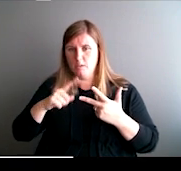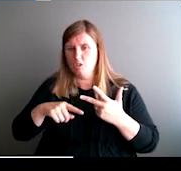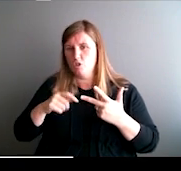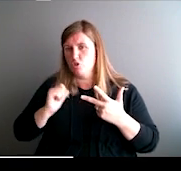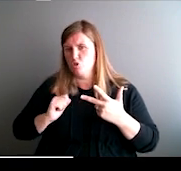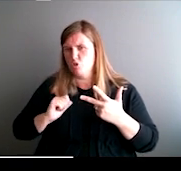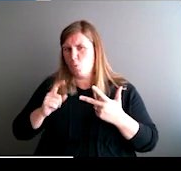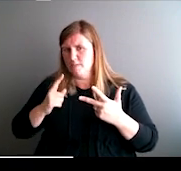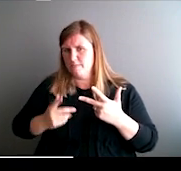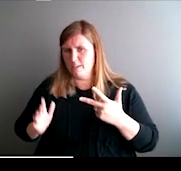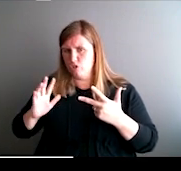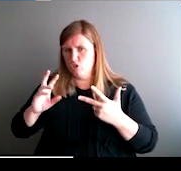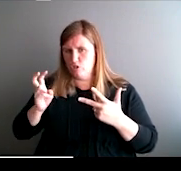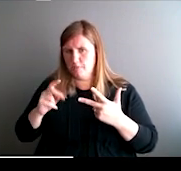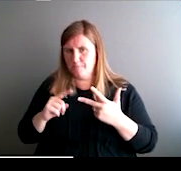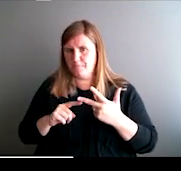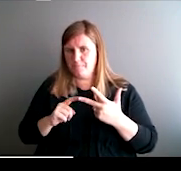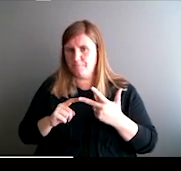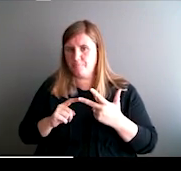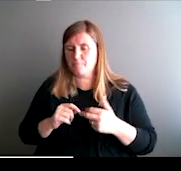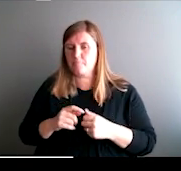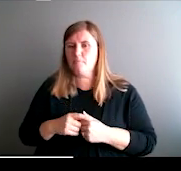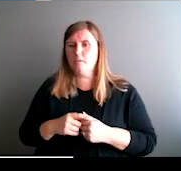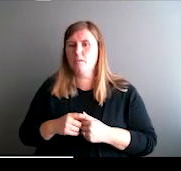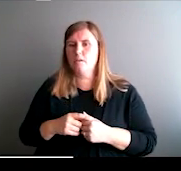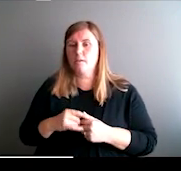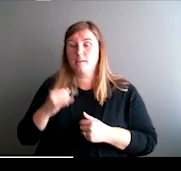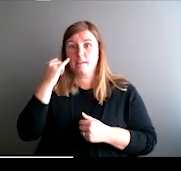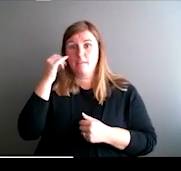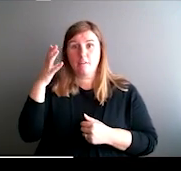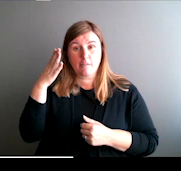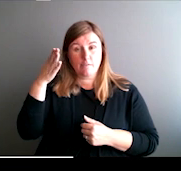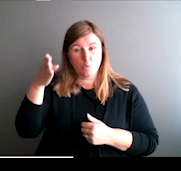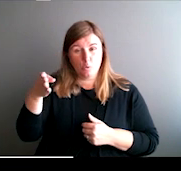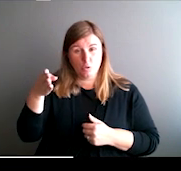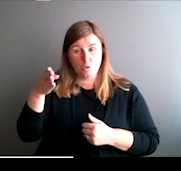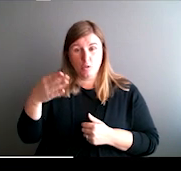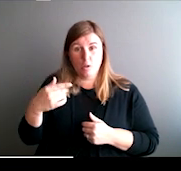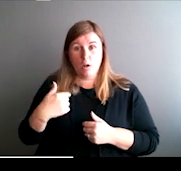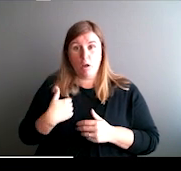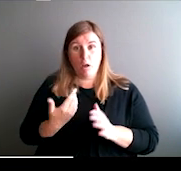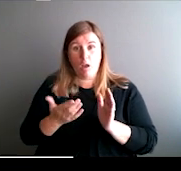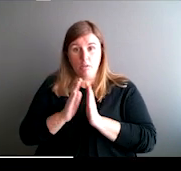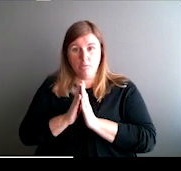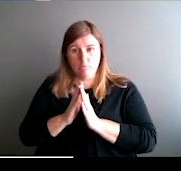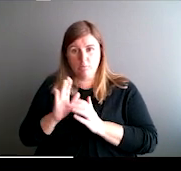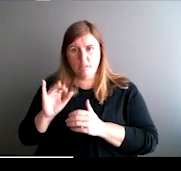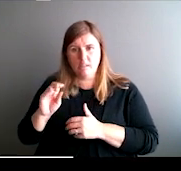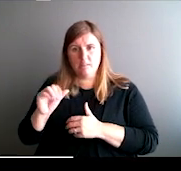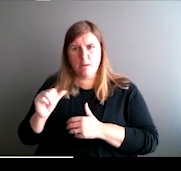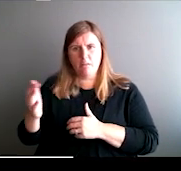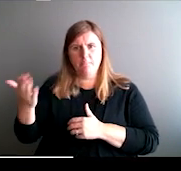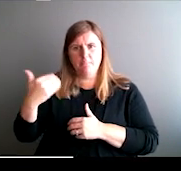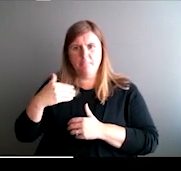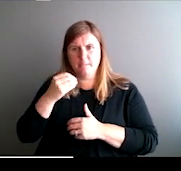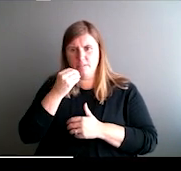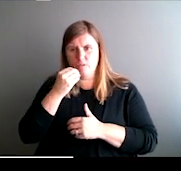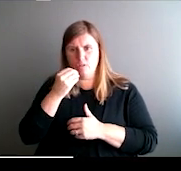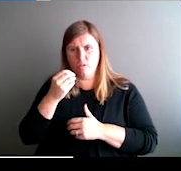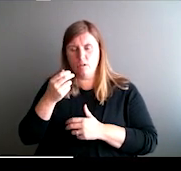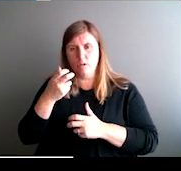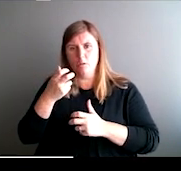in this example. If in the future I ask Isabel to come to dinner and she